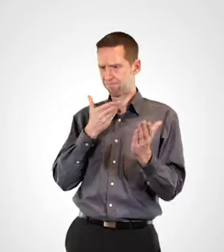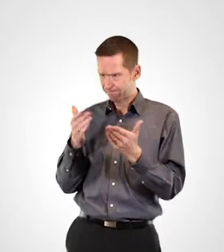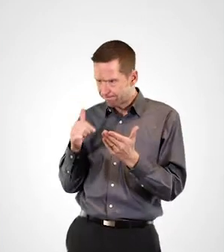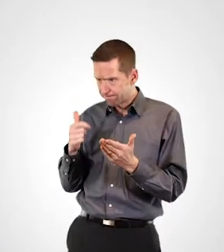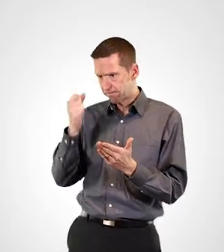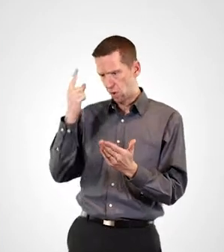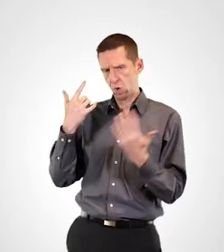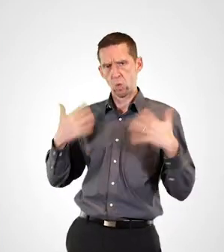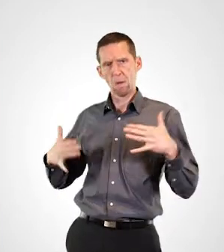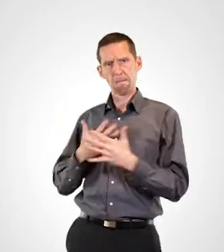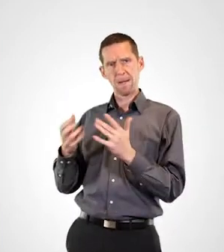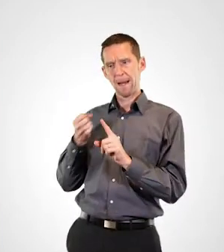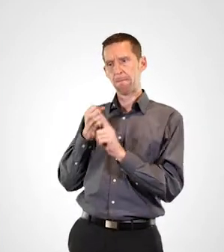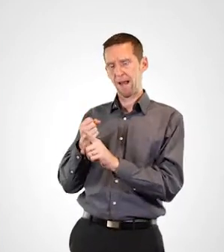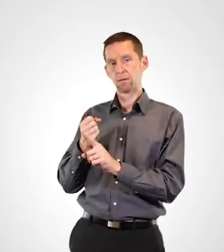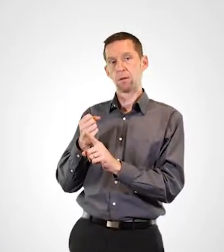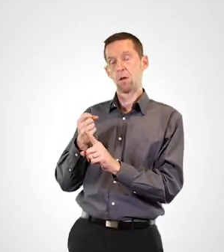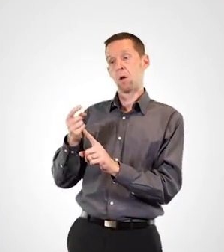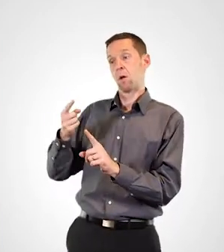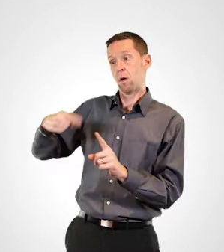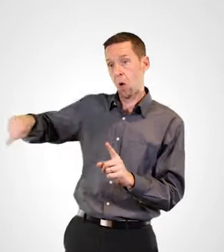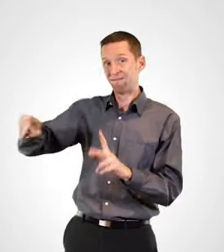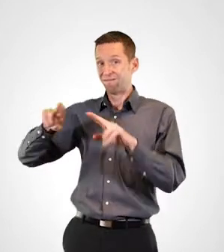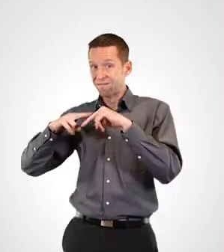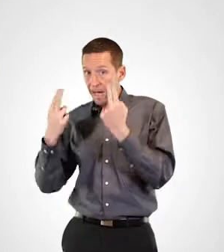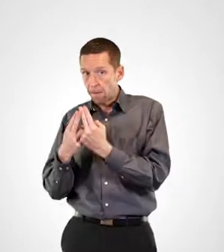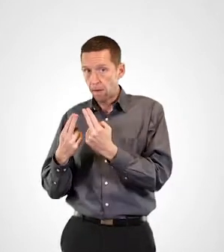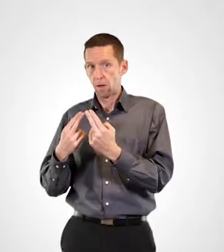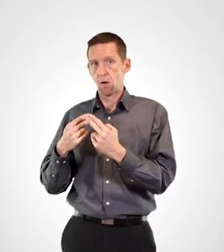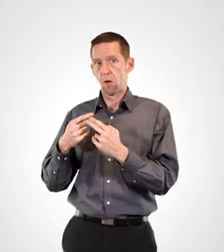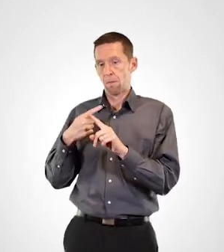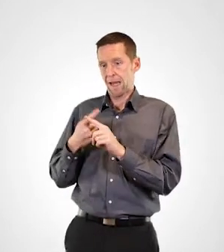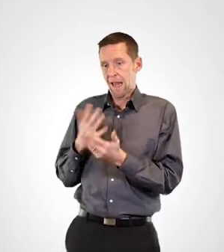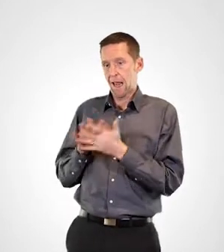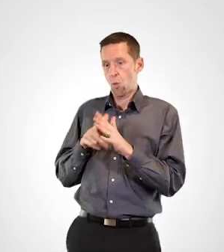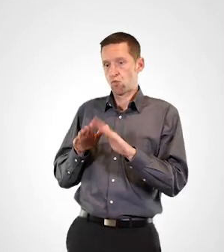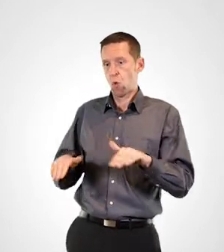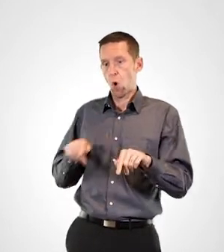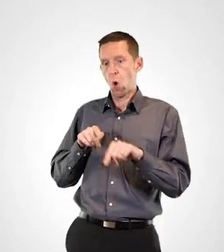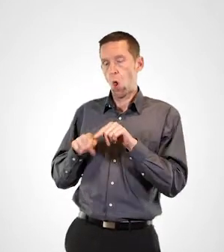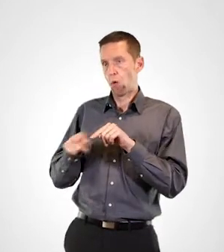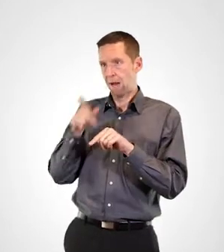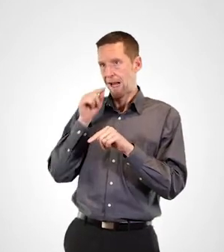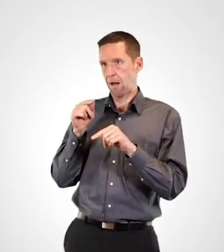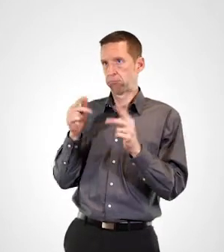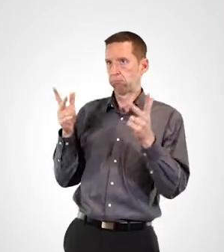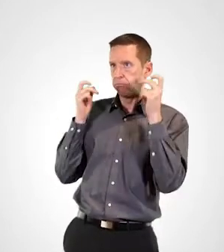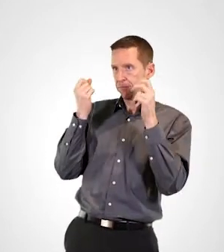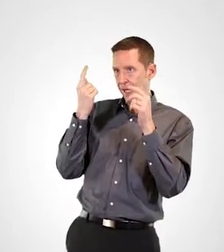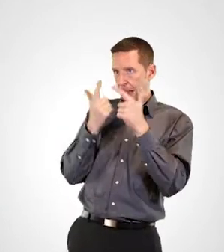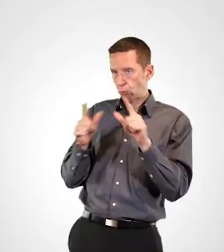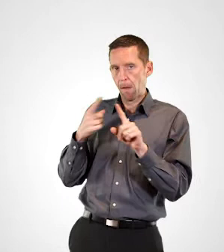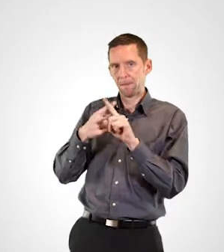the dramatic impact of the child's family and the learning environment on language acquisition and ultimately, of